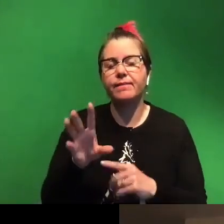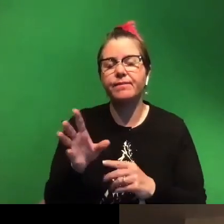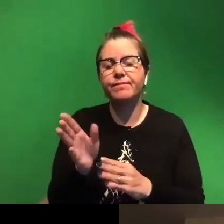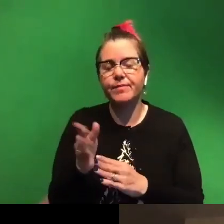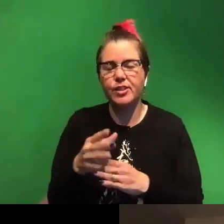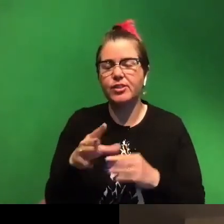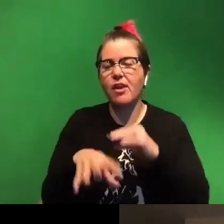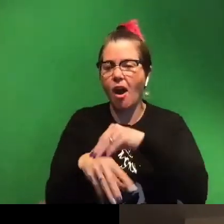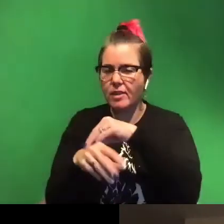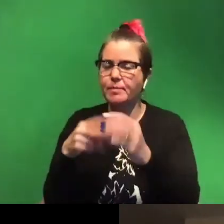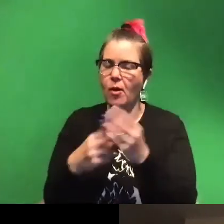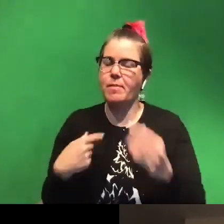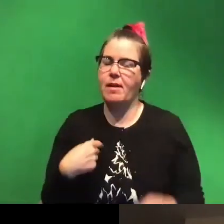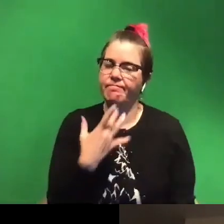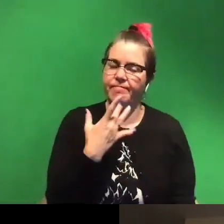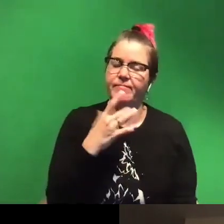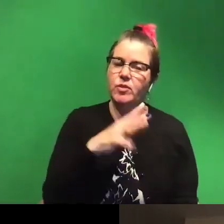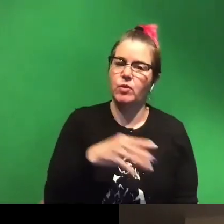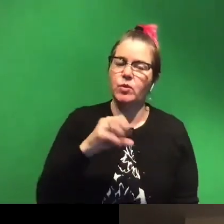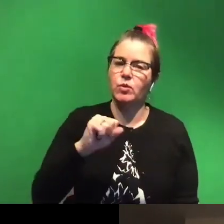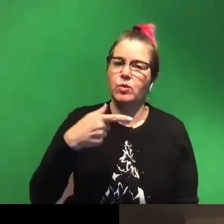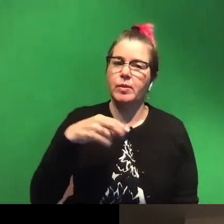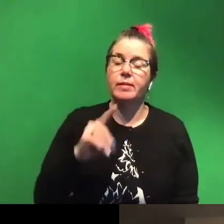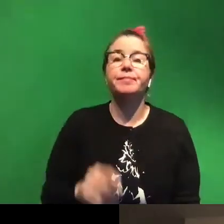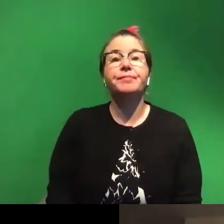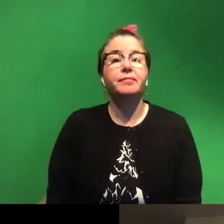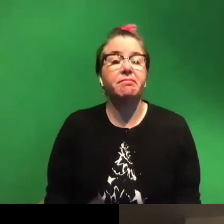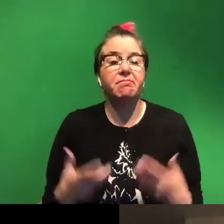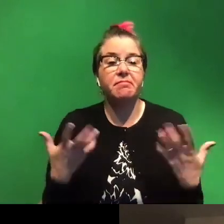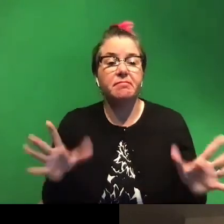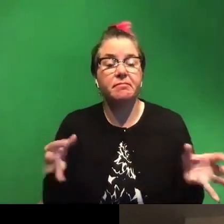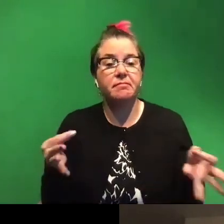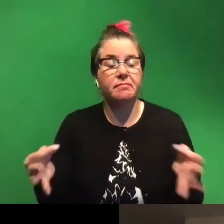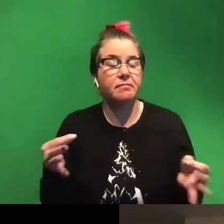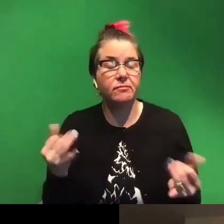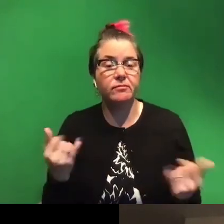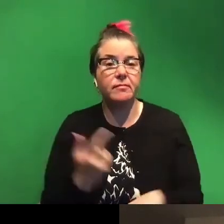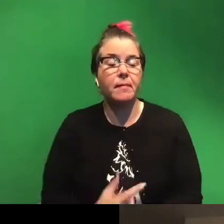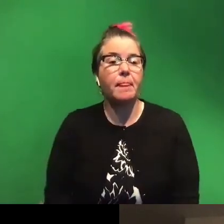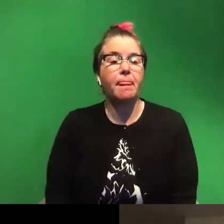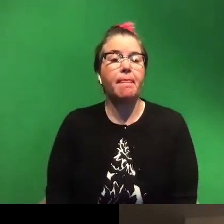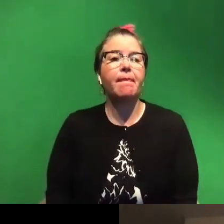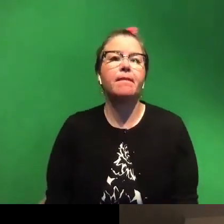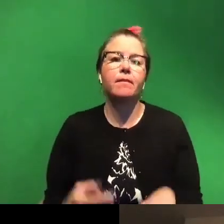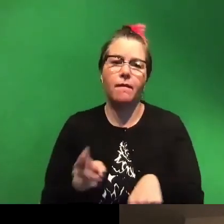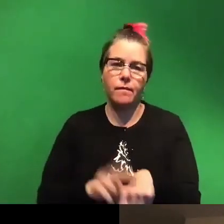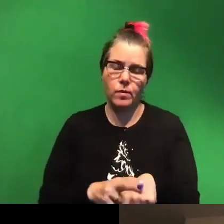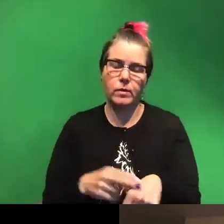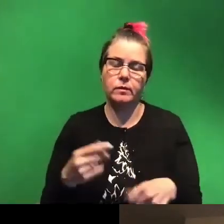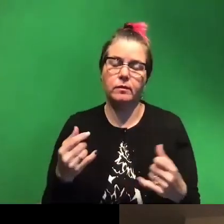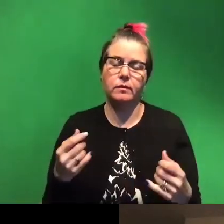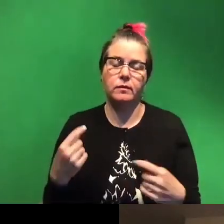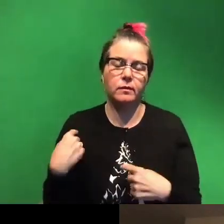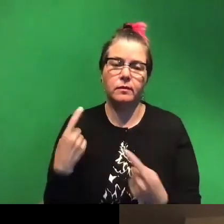squid. And that's really all I have for you today. Of course, we